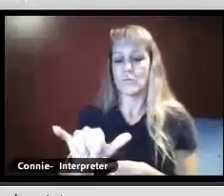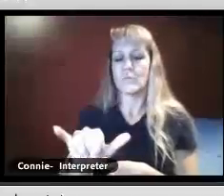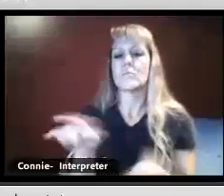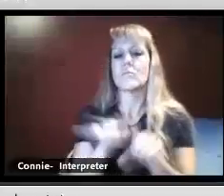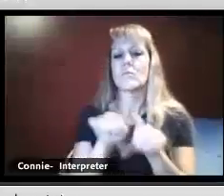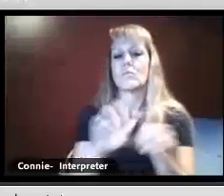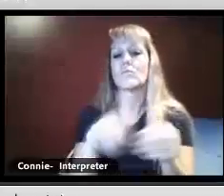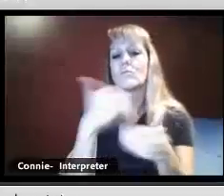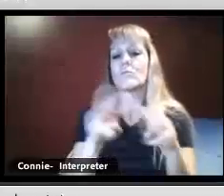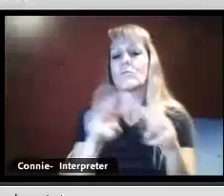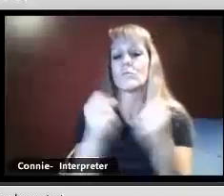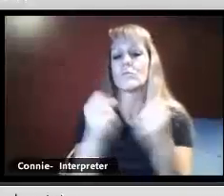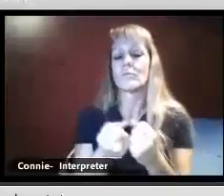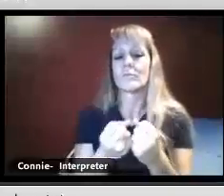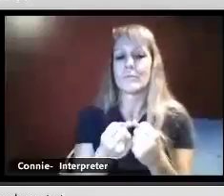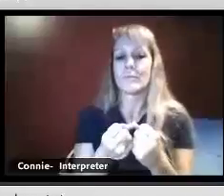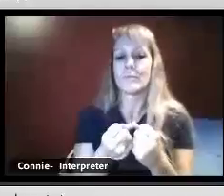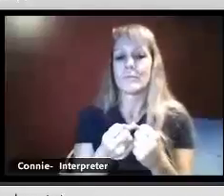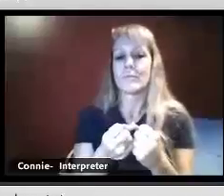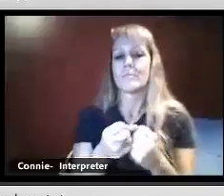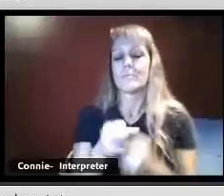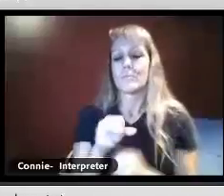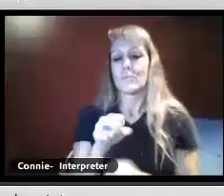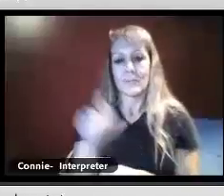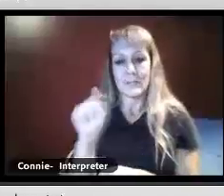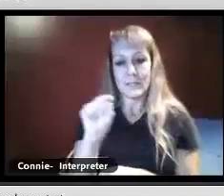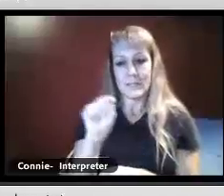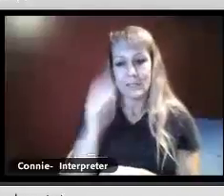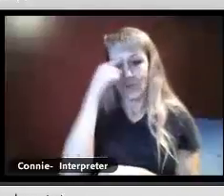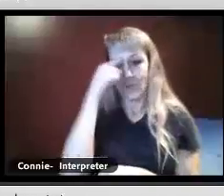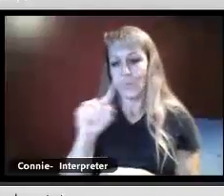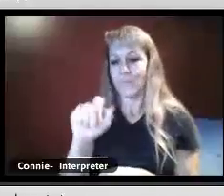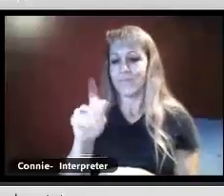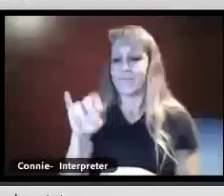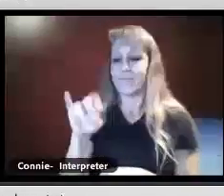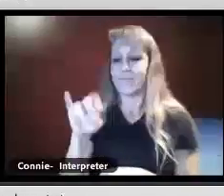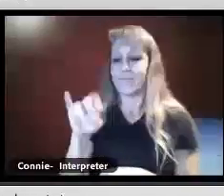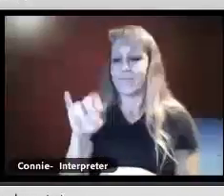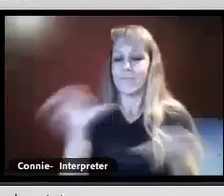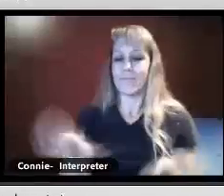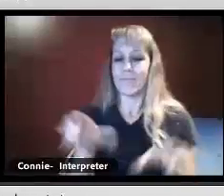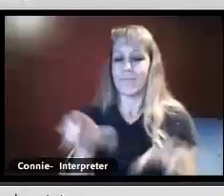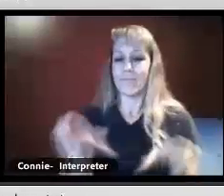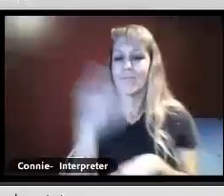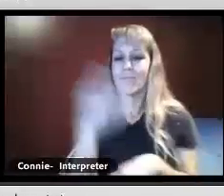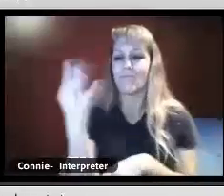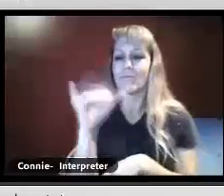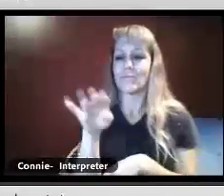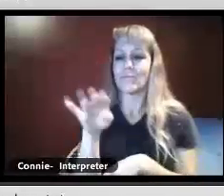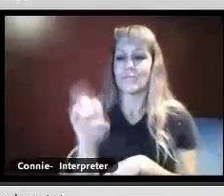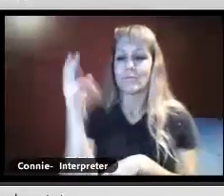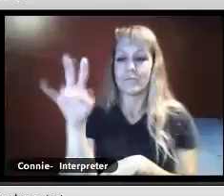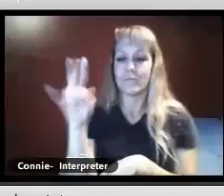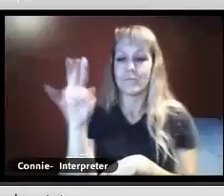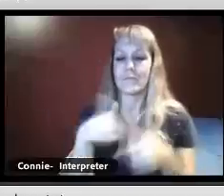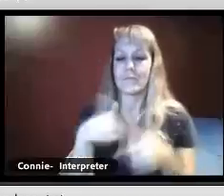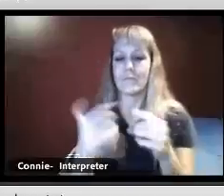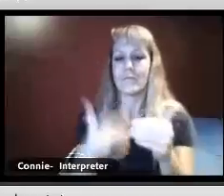Diversity Discovery Institute, T is for Taking Action, will take place on Friday, June 17th. And the next STEAM